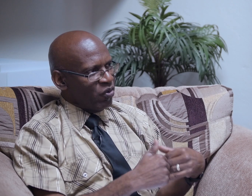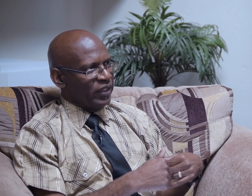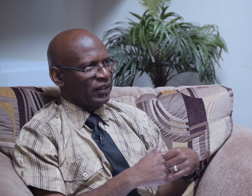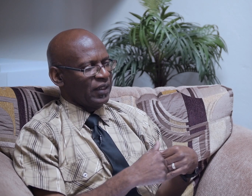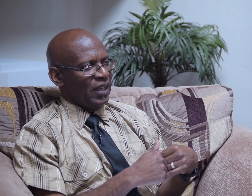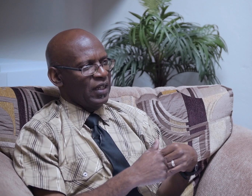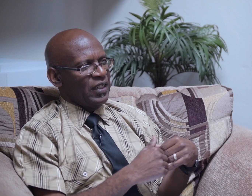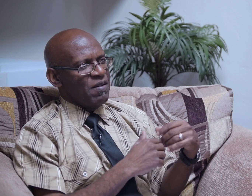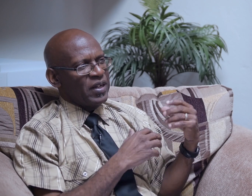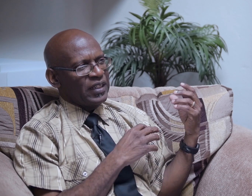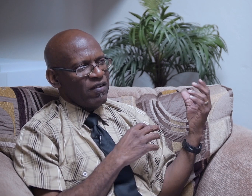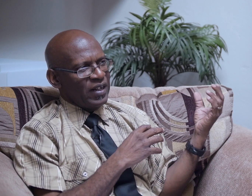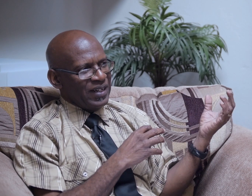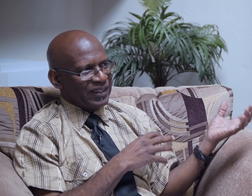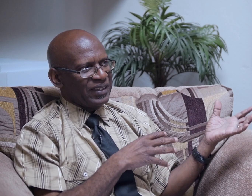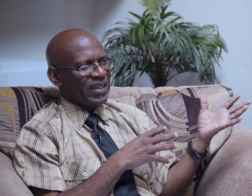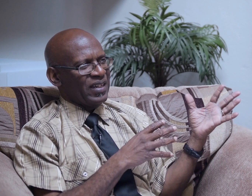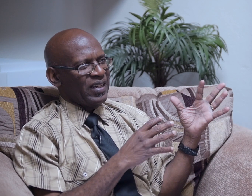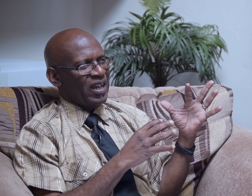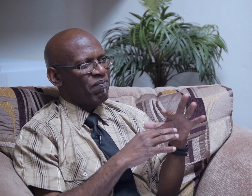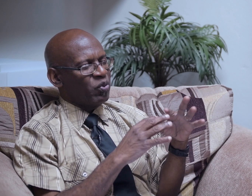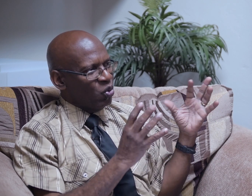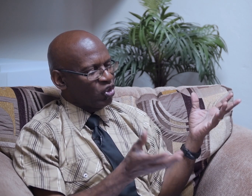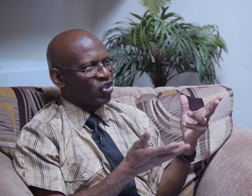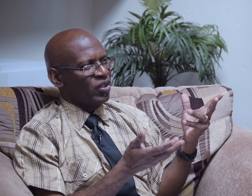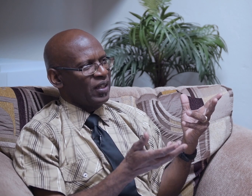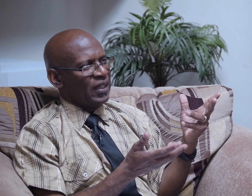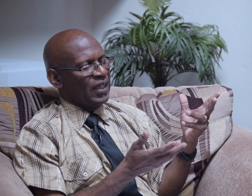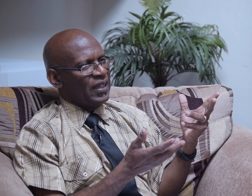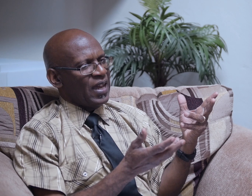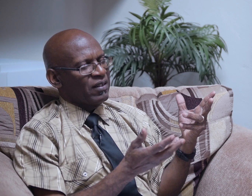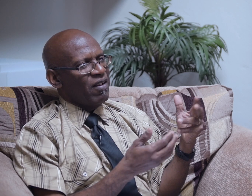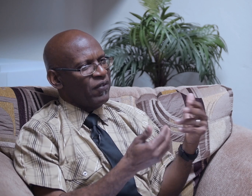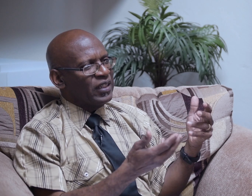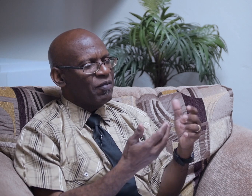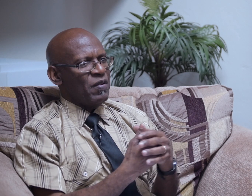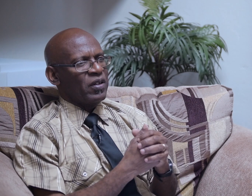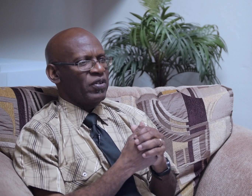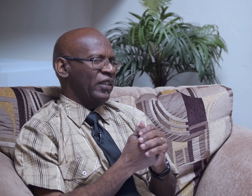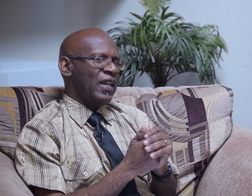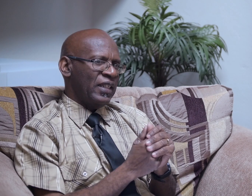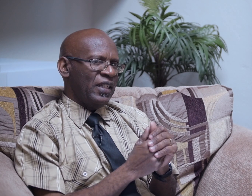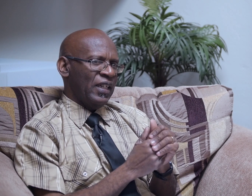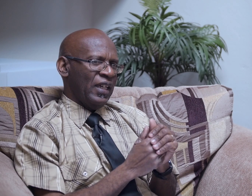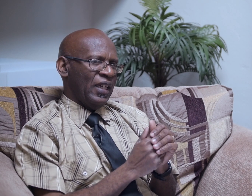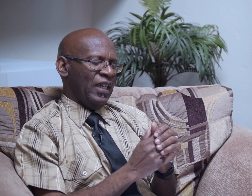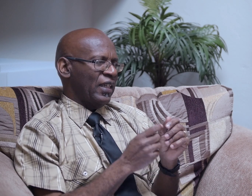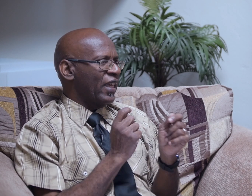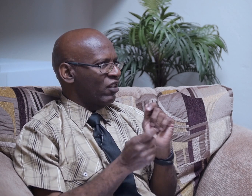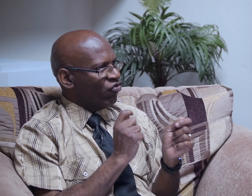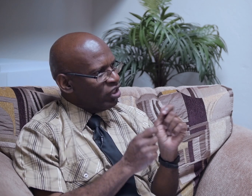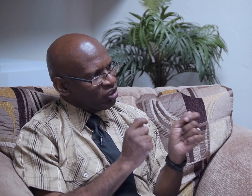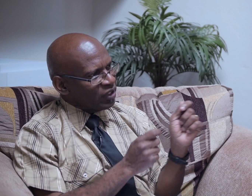not embrace the materialistic approach that conveys to people Christianity